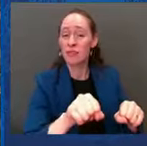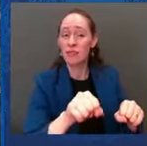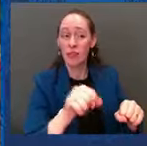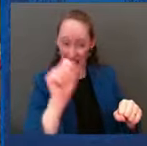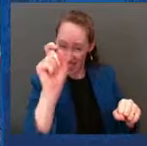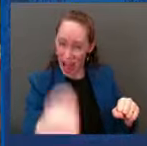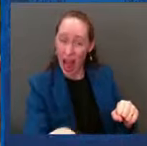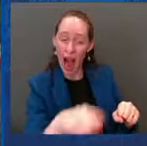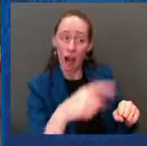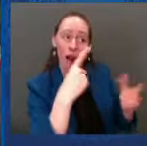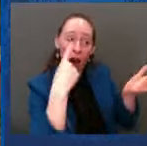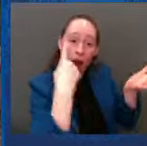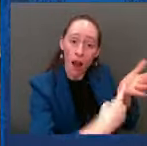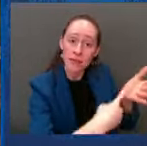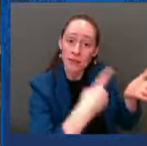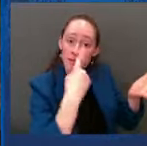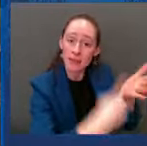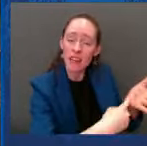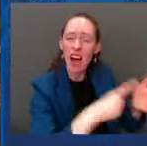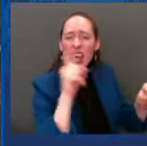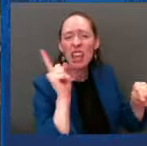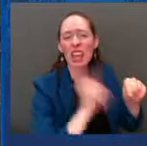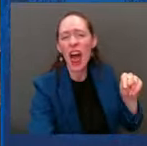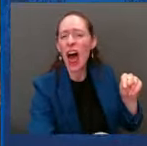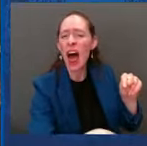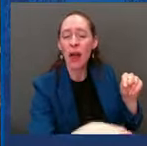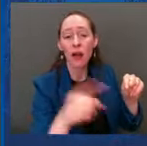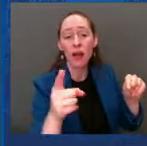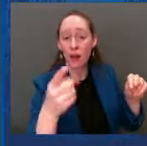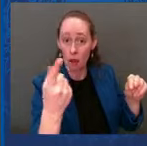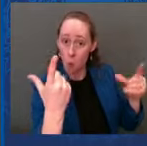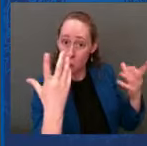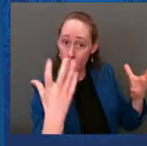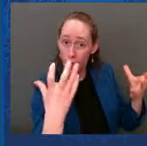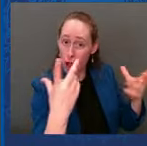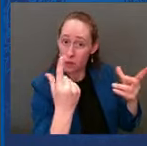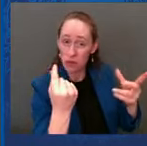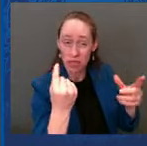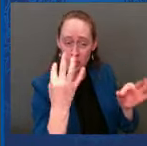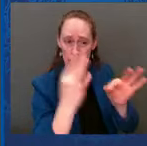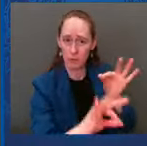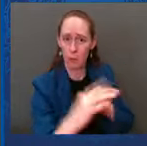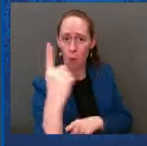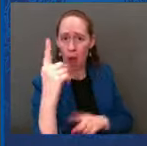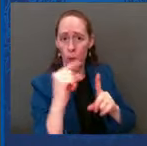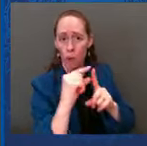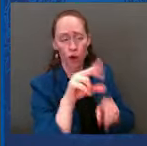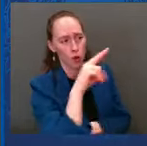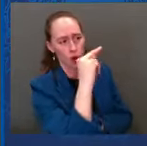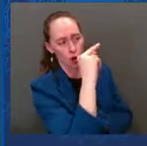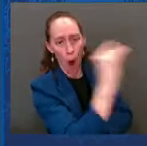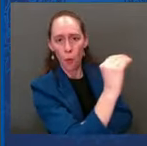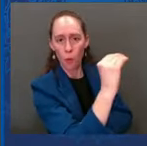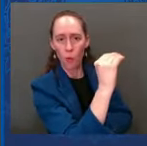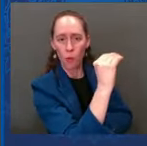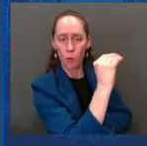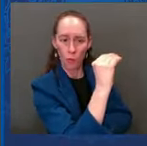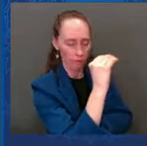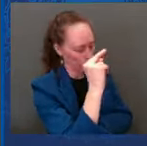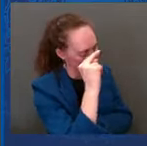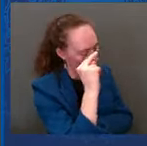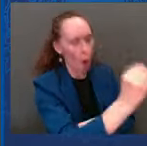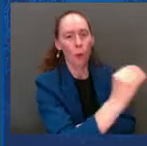No, you will not take my country. No, you will not take my freedom. No, you will not take my future. And I'll repeat tonight what I